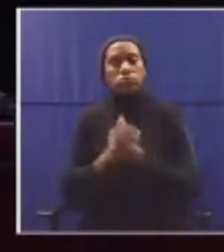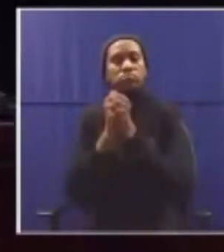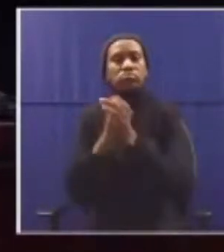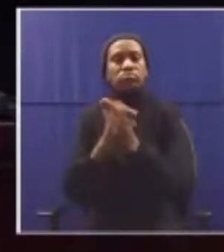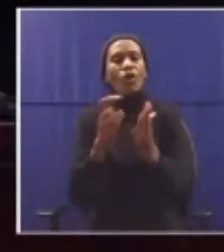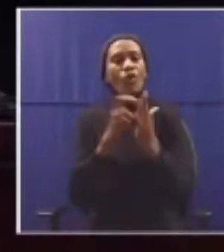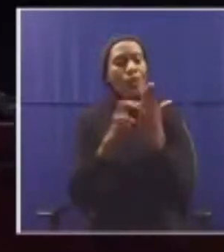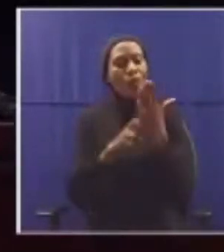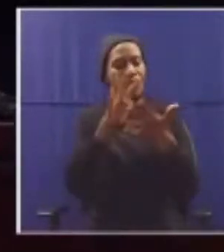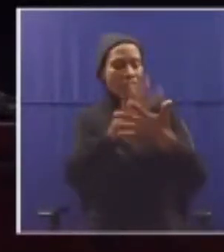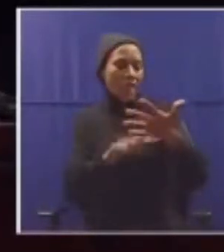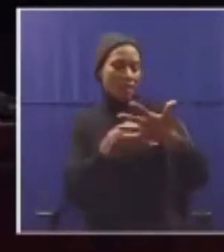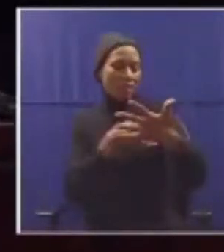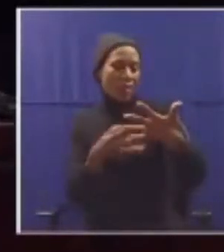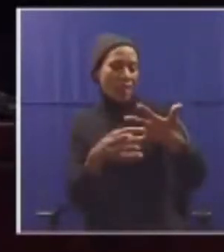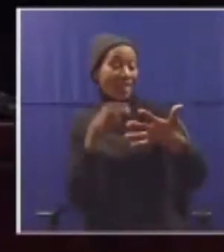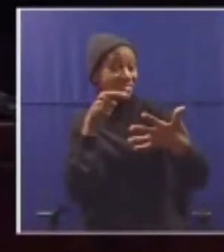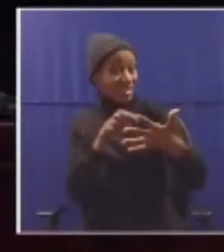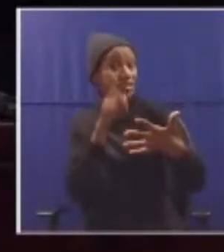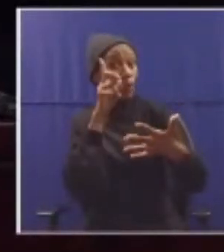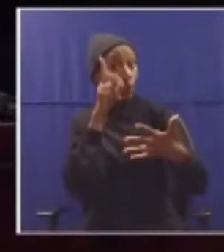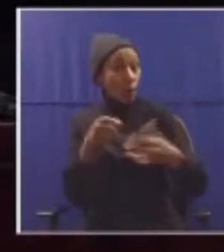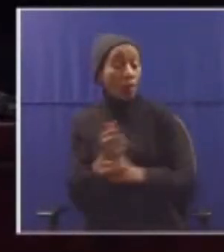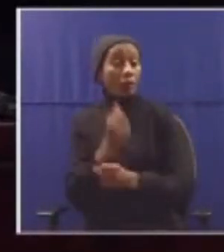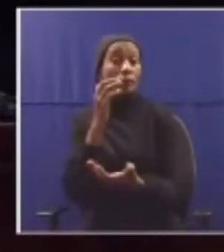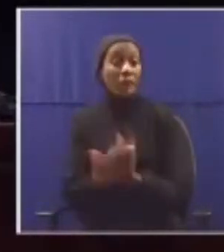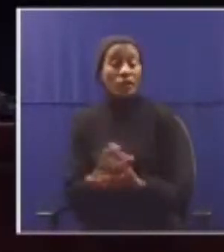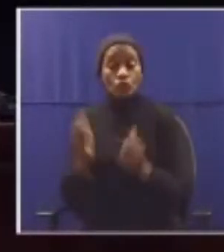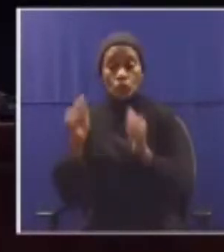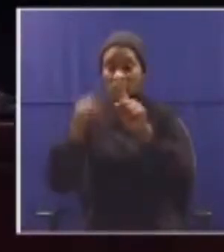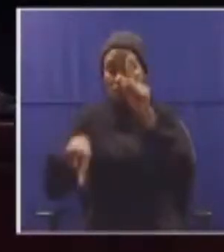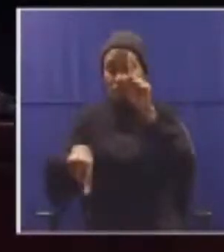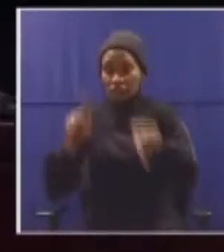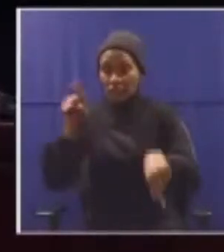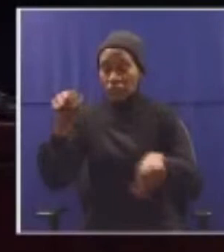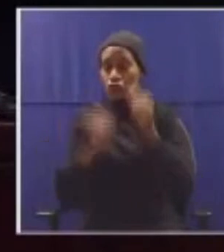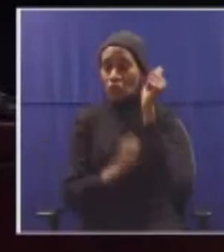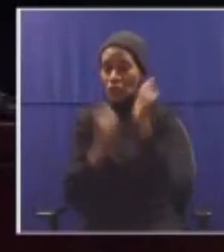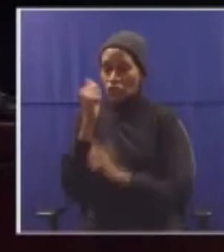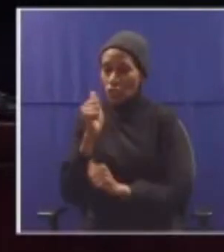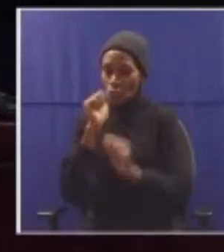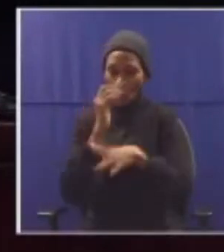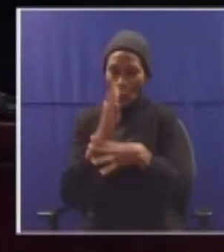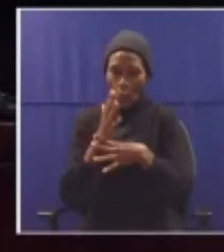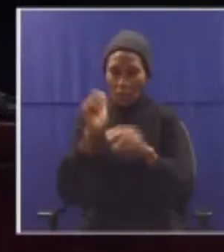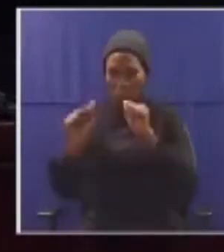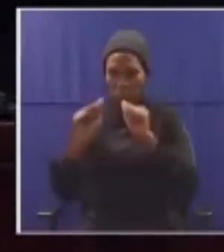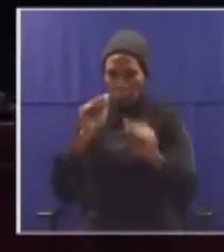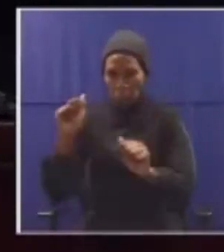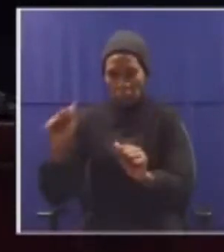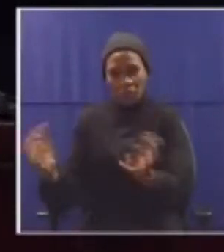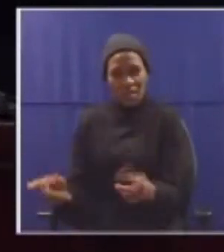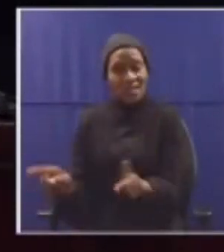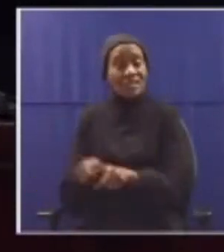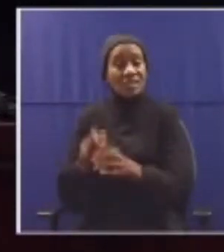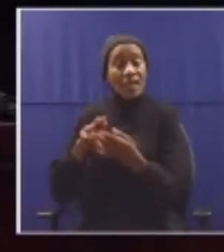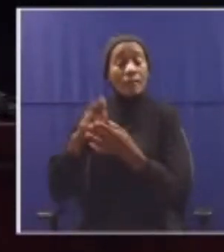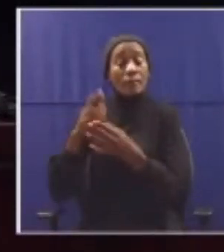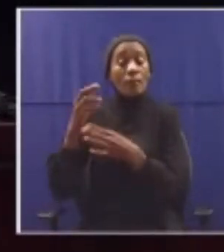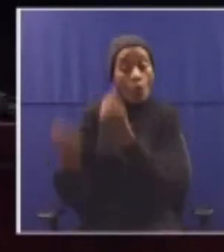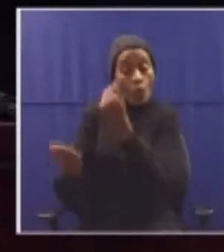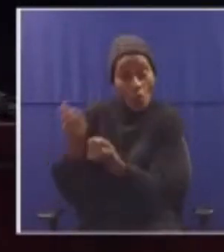legislative framework that will regulate the structures and functioning of the traditional courts, enhance